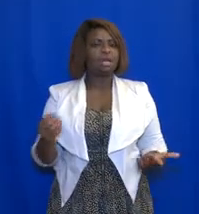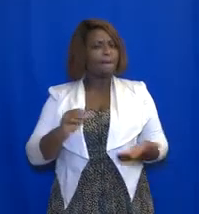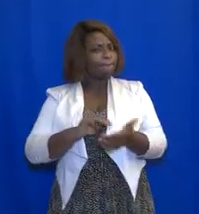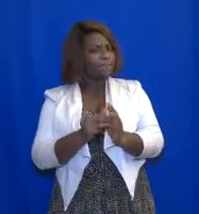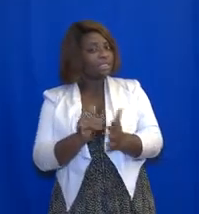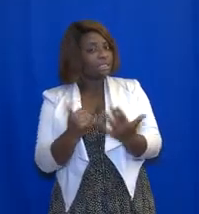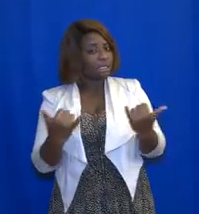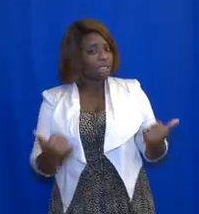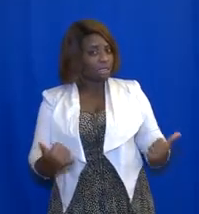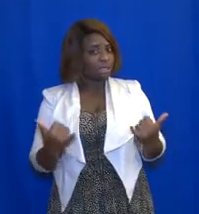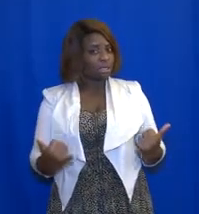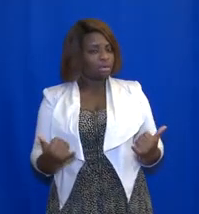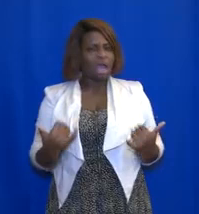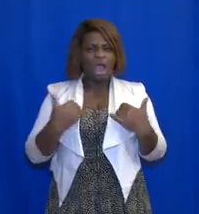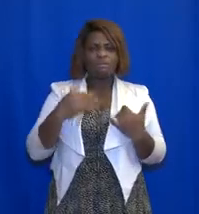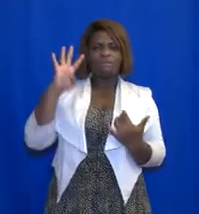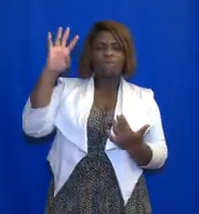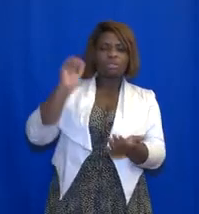means that currently, we have